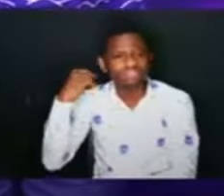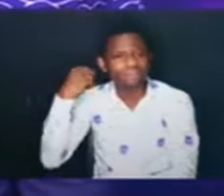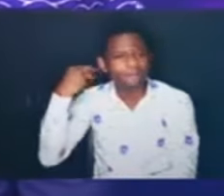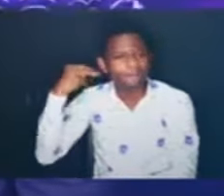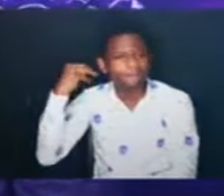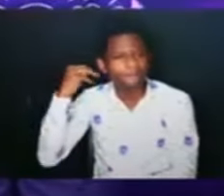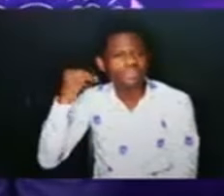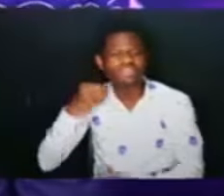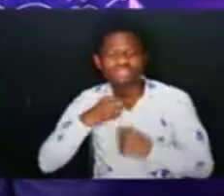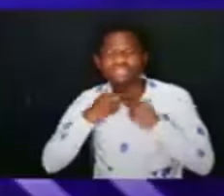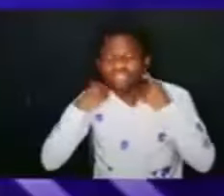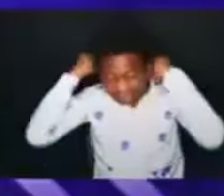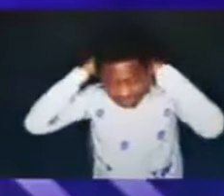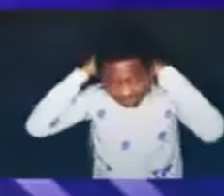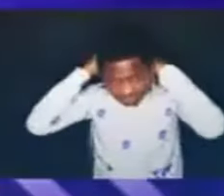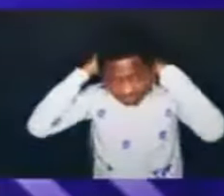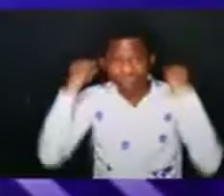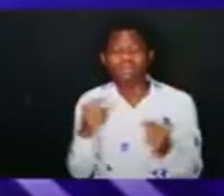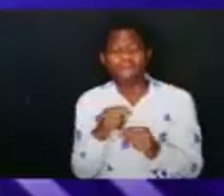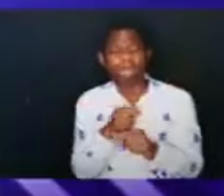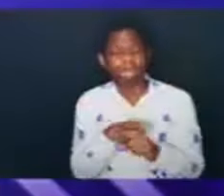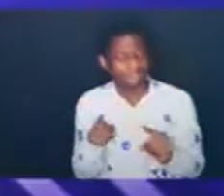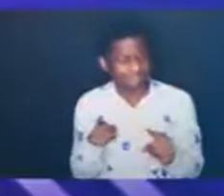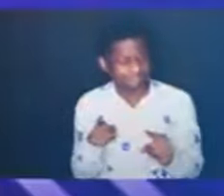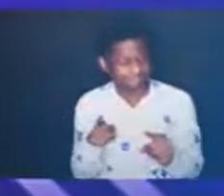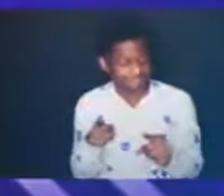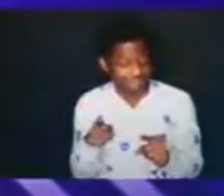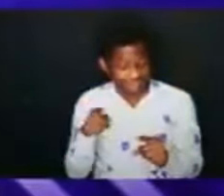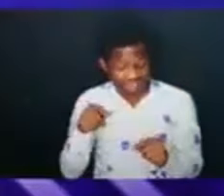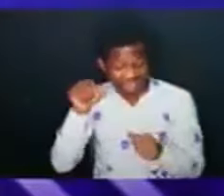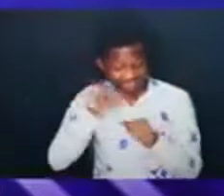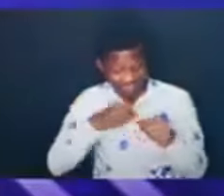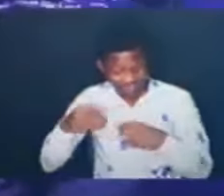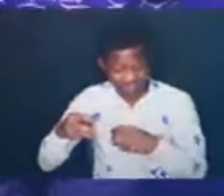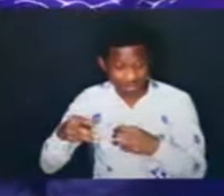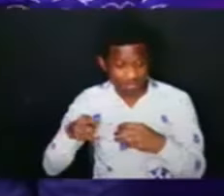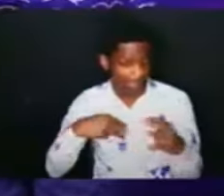hurting. Yeah, but you see, the end of the matter is better than the beginning.